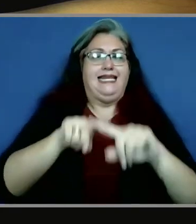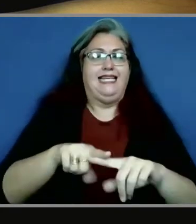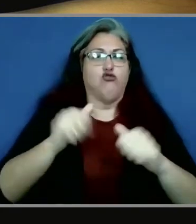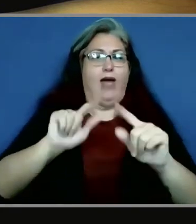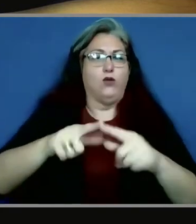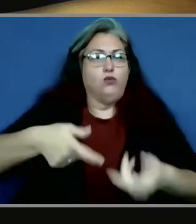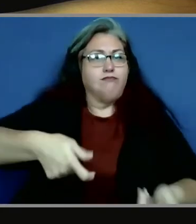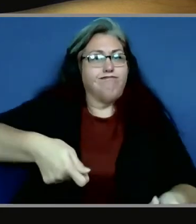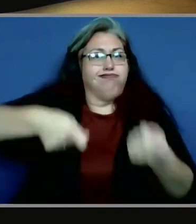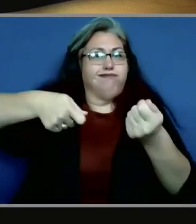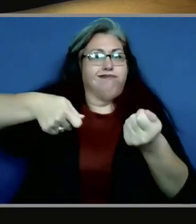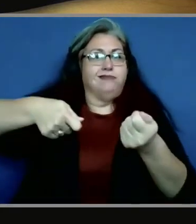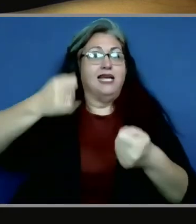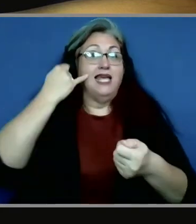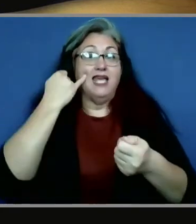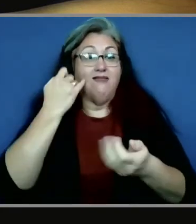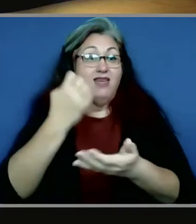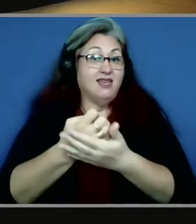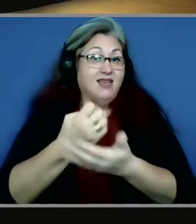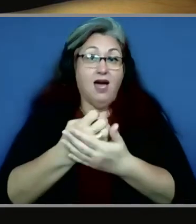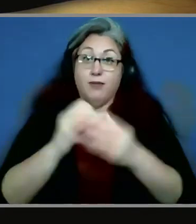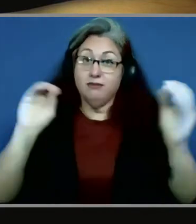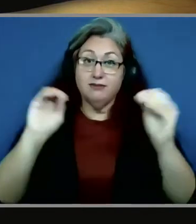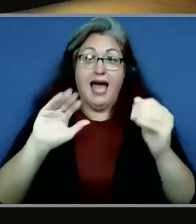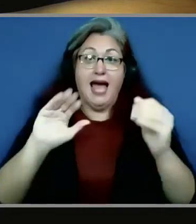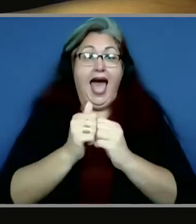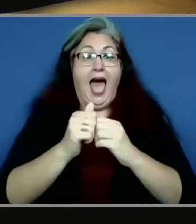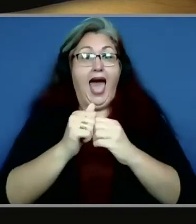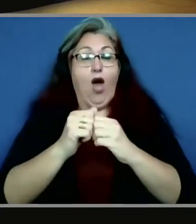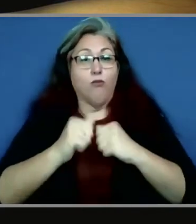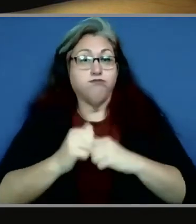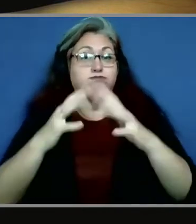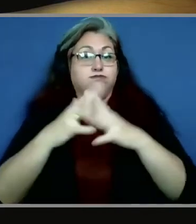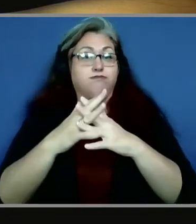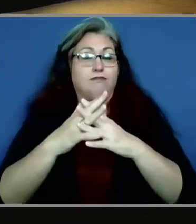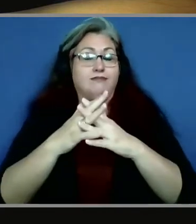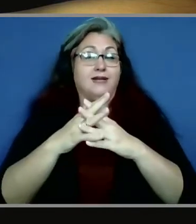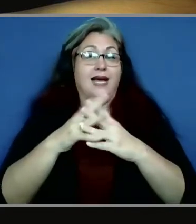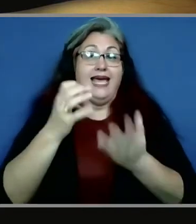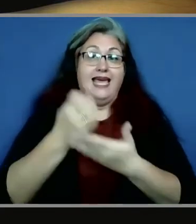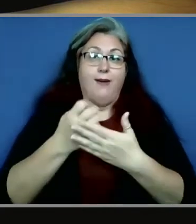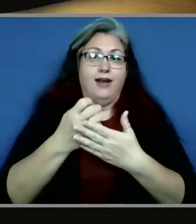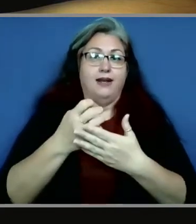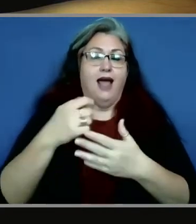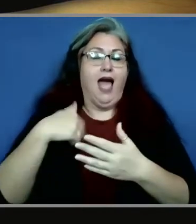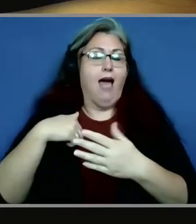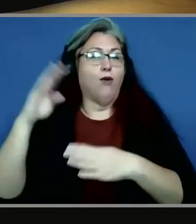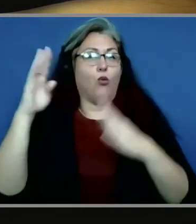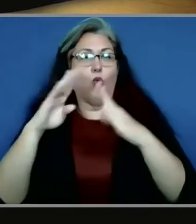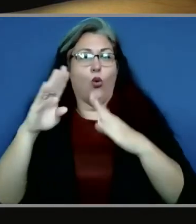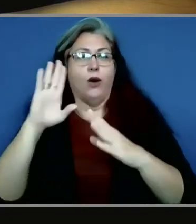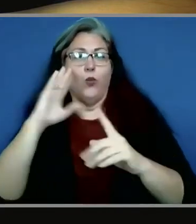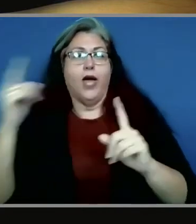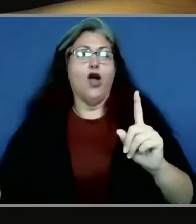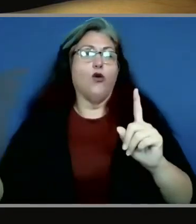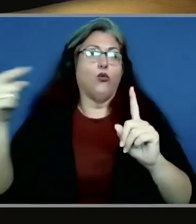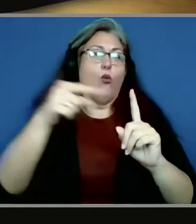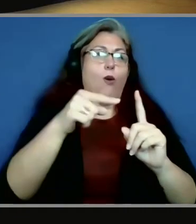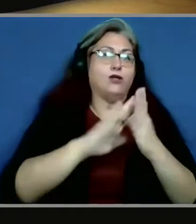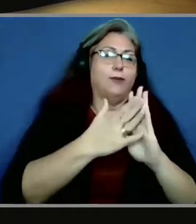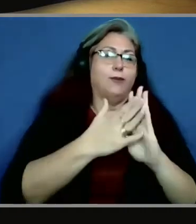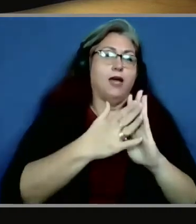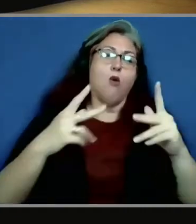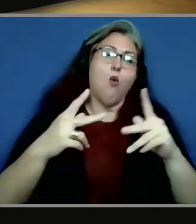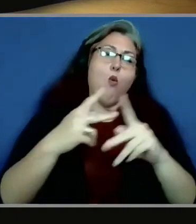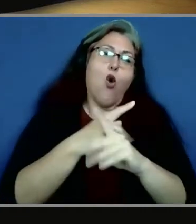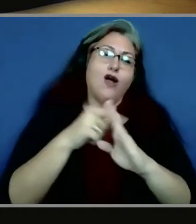up. Without our economy, revitalizing our economy, I am afraid we're going to go right back into a deeper end as